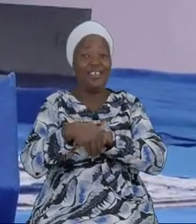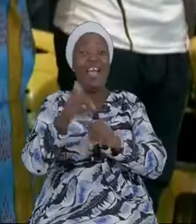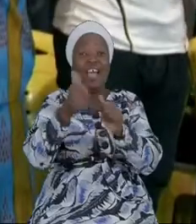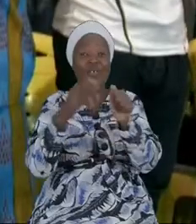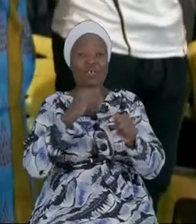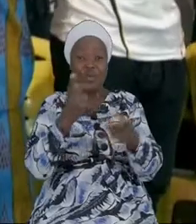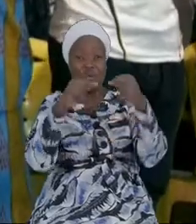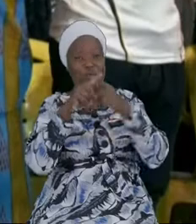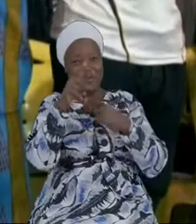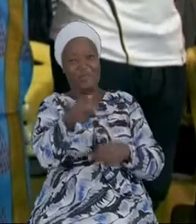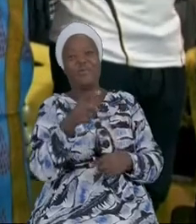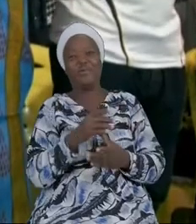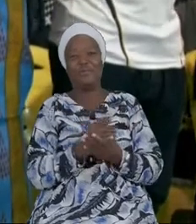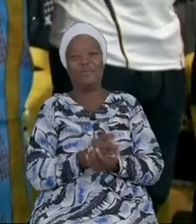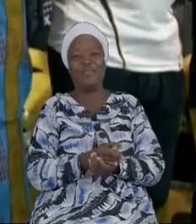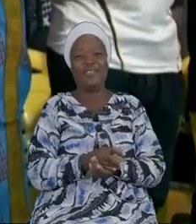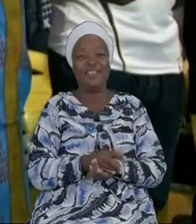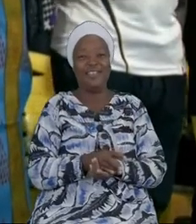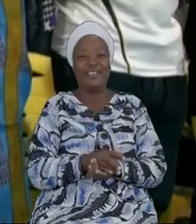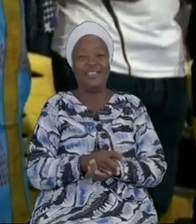everything will come to you.